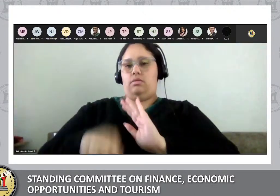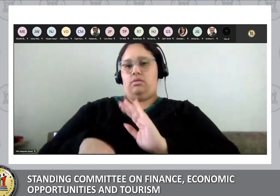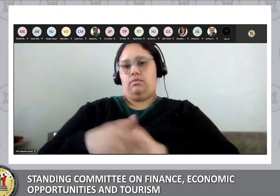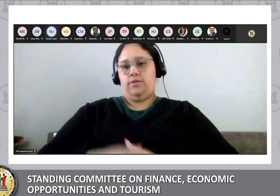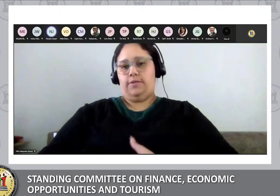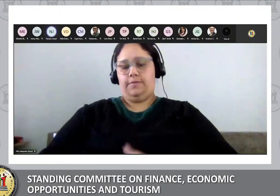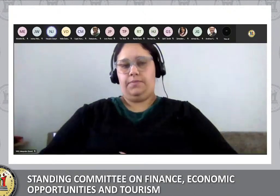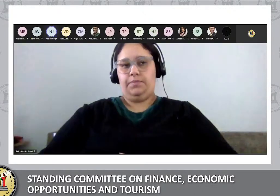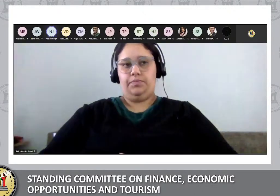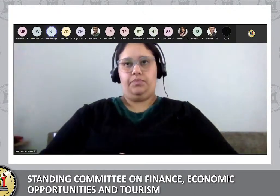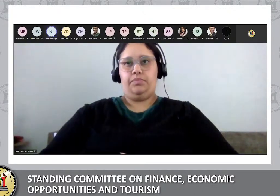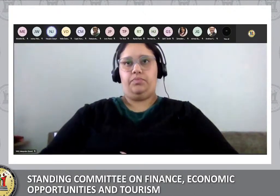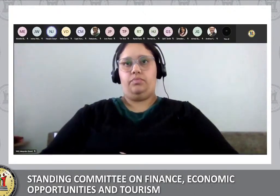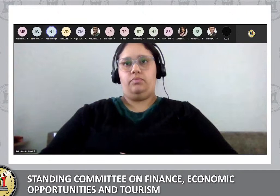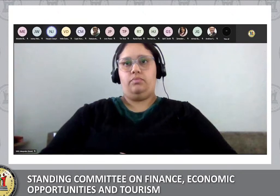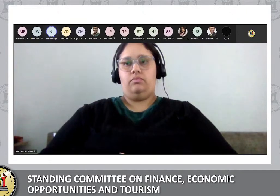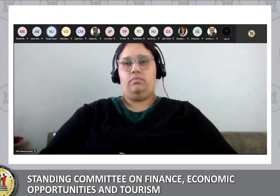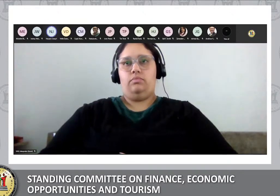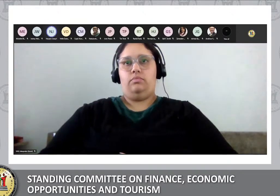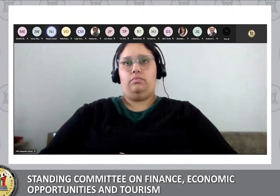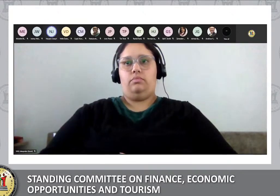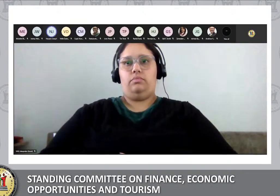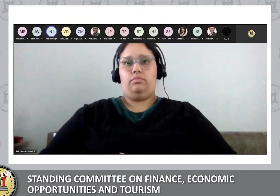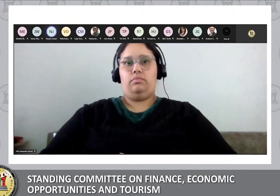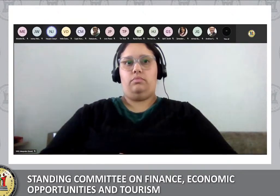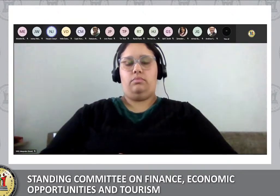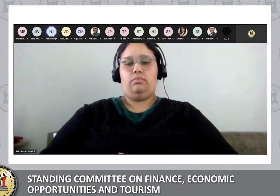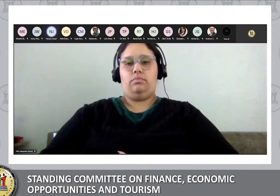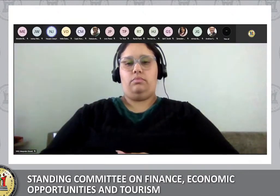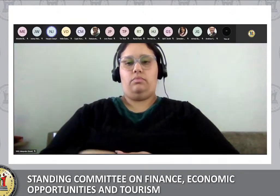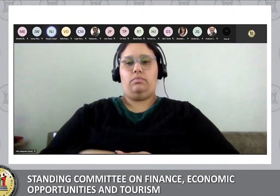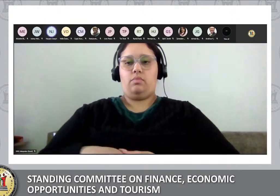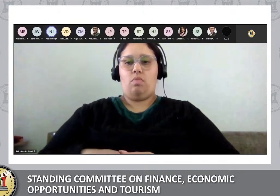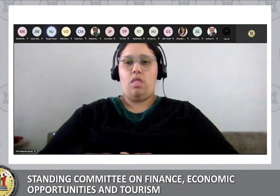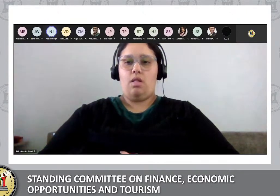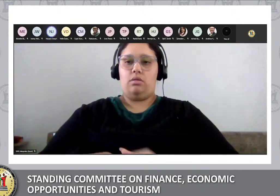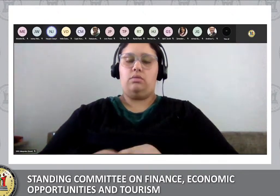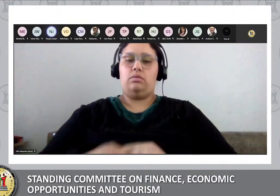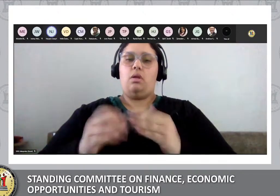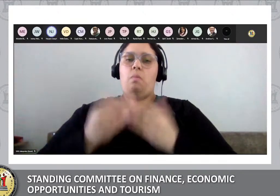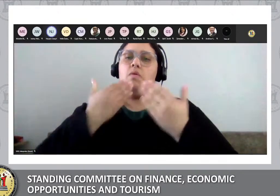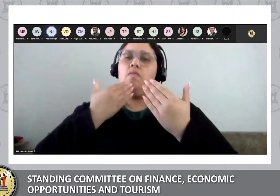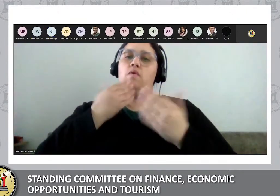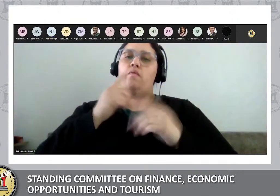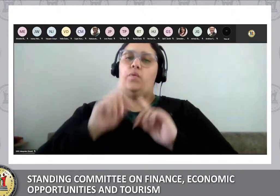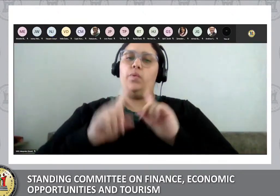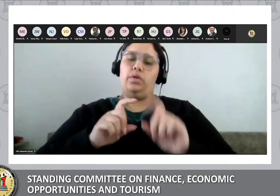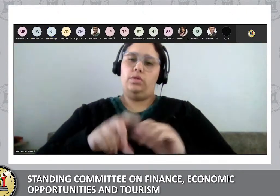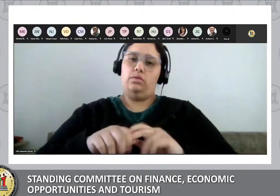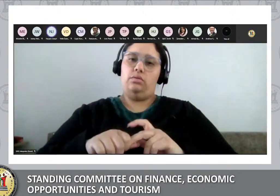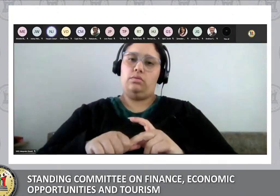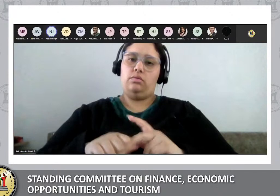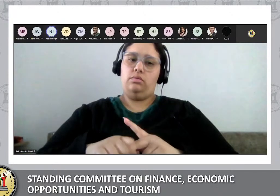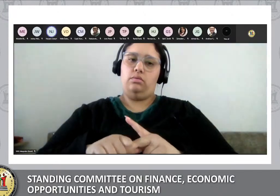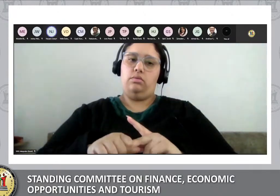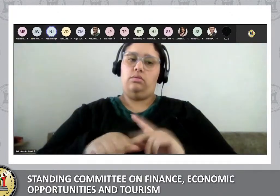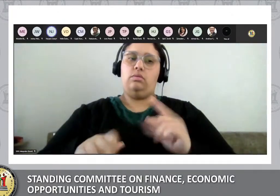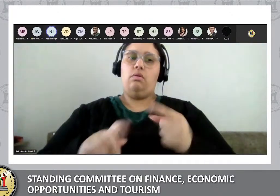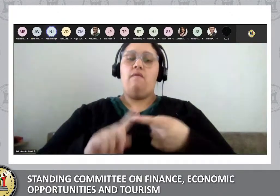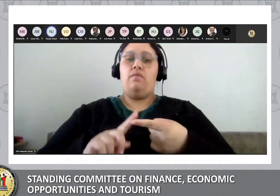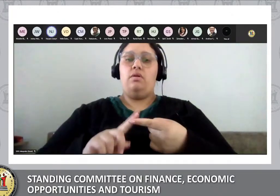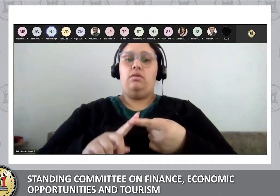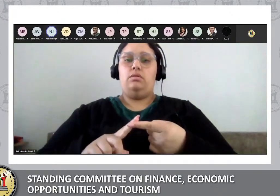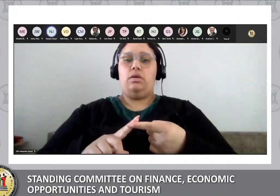Nizam. Thank you. Member, thank you for the question. So the first